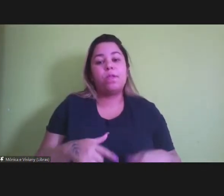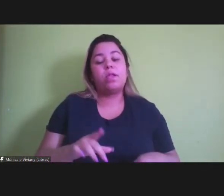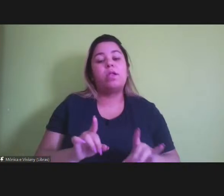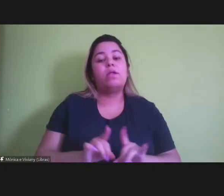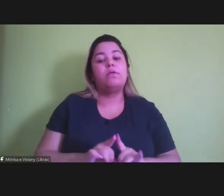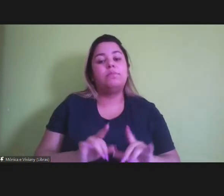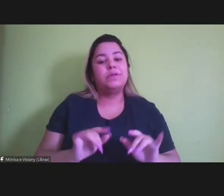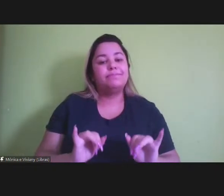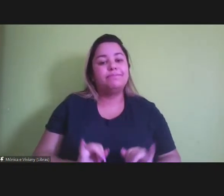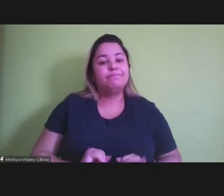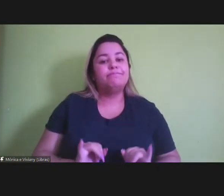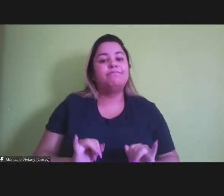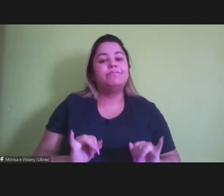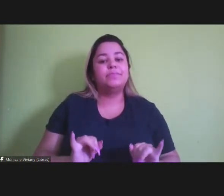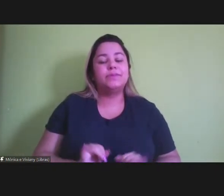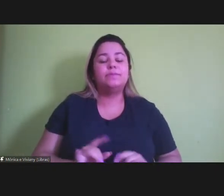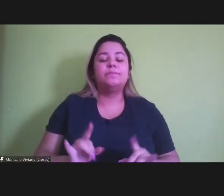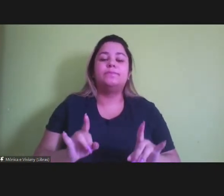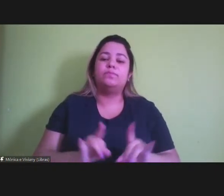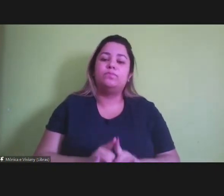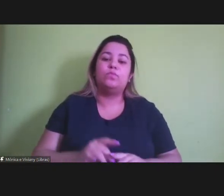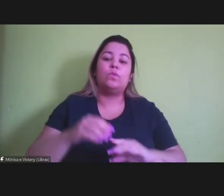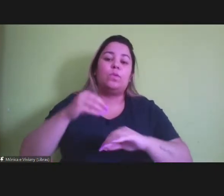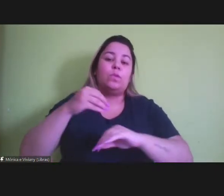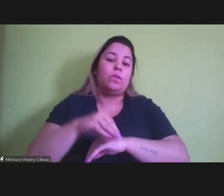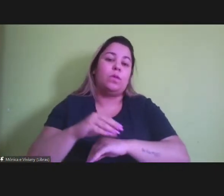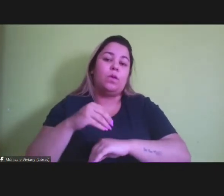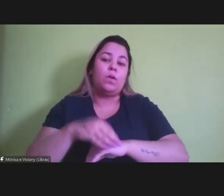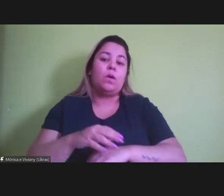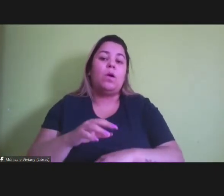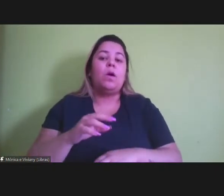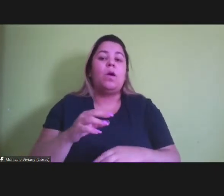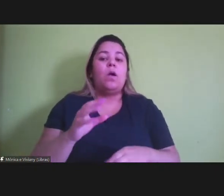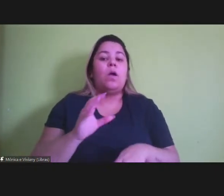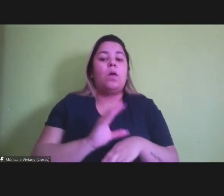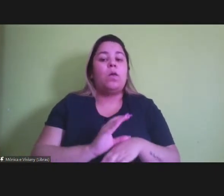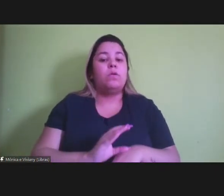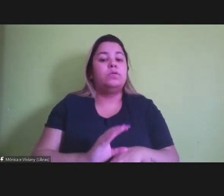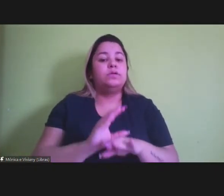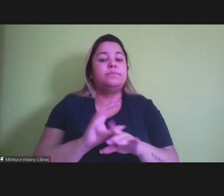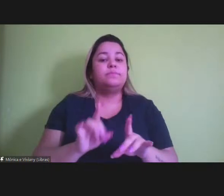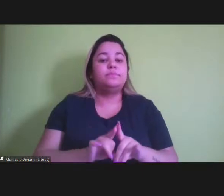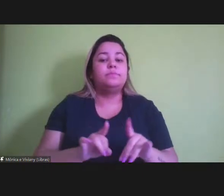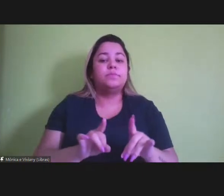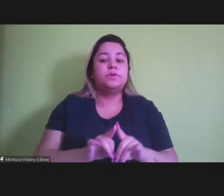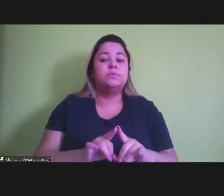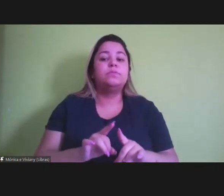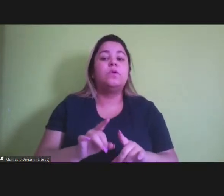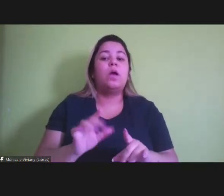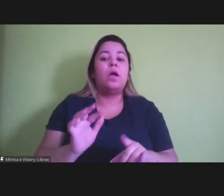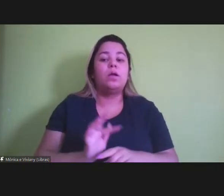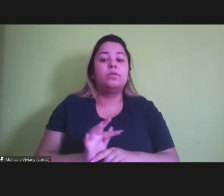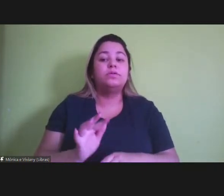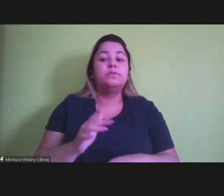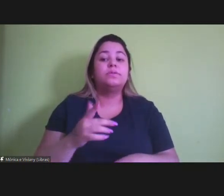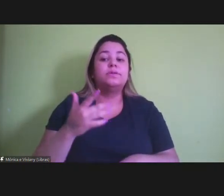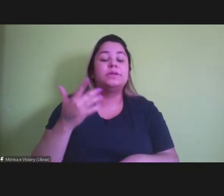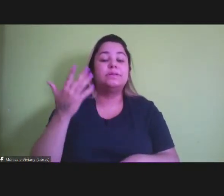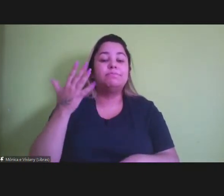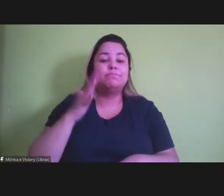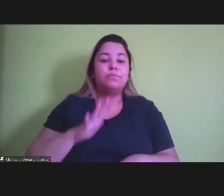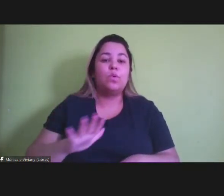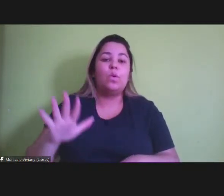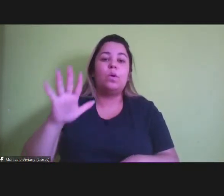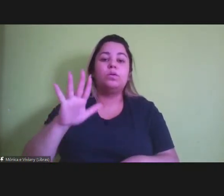the work, hard work, and we following up this to the perspective, to the regard of the Federal